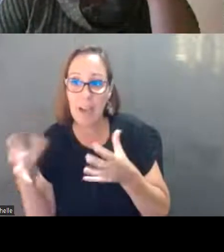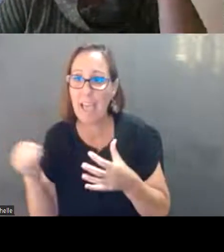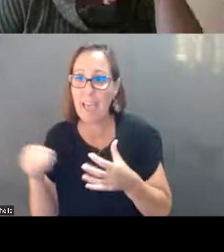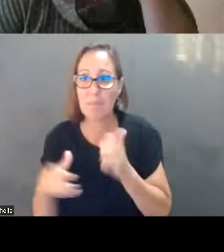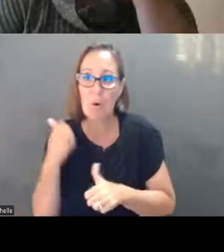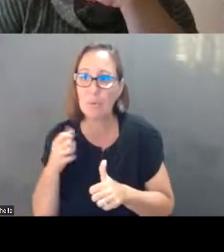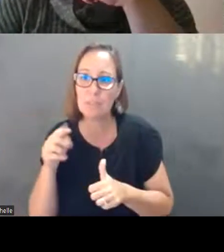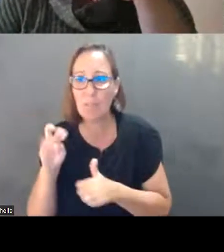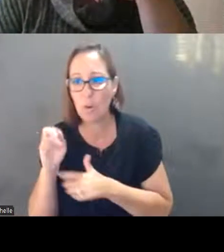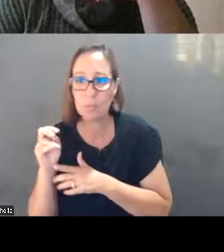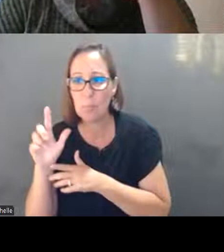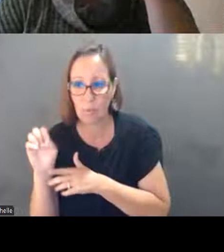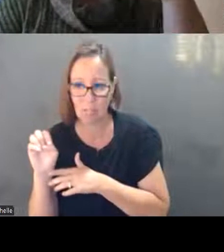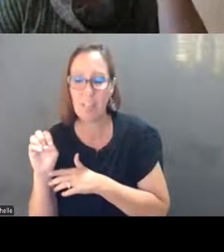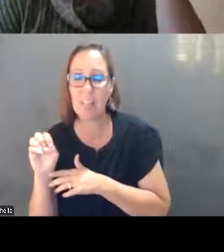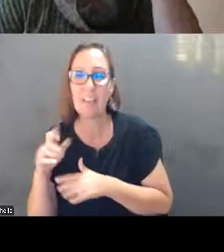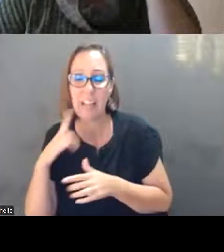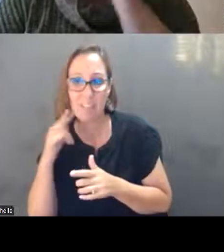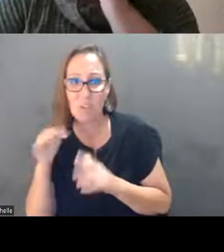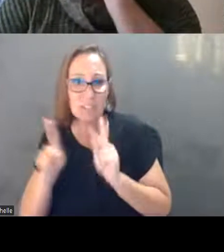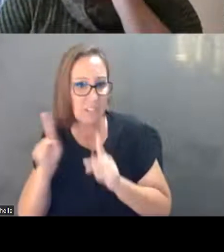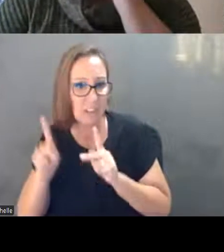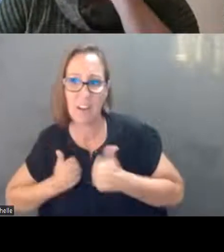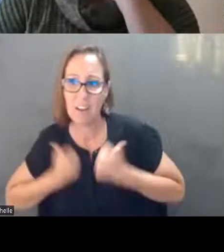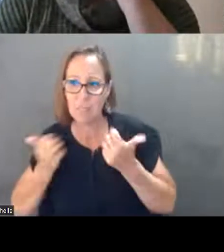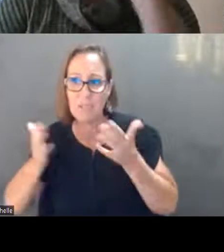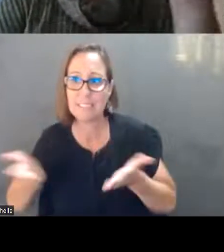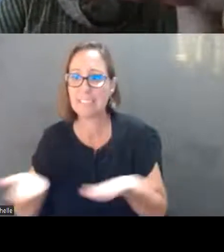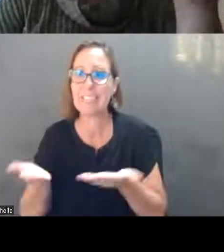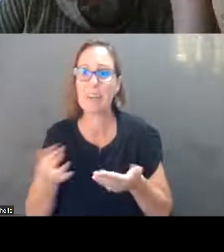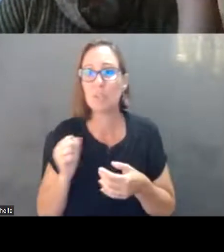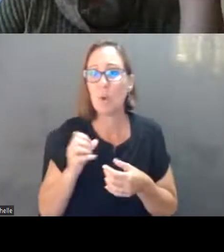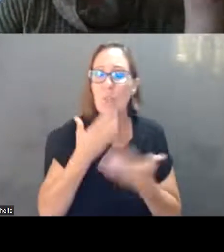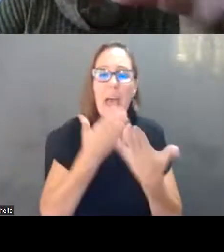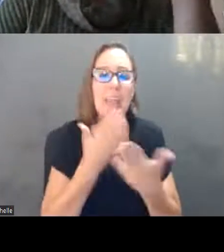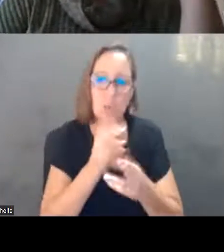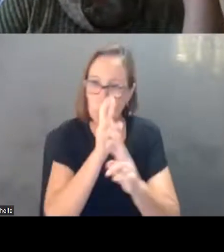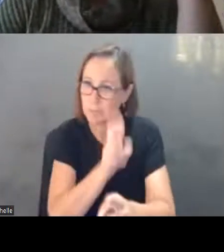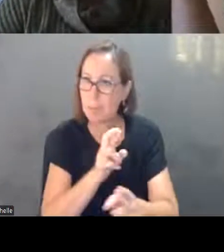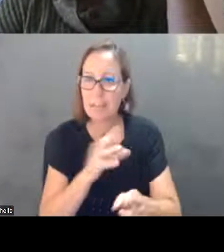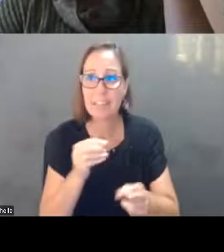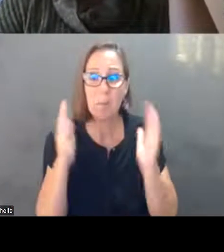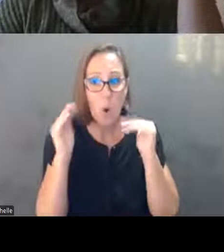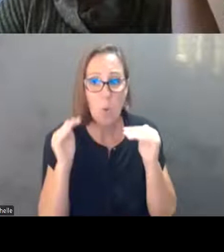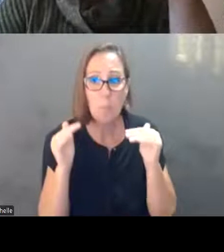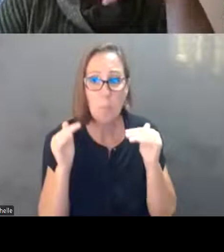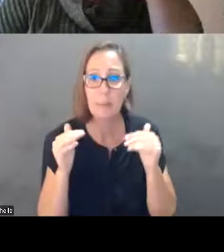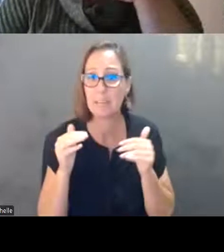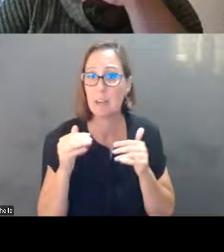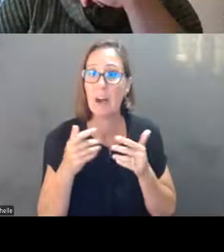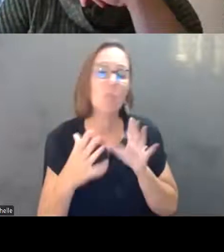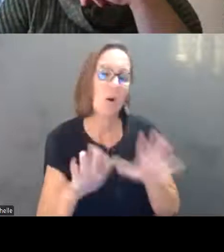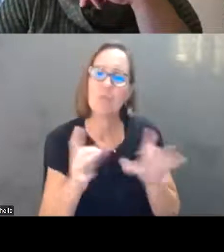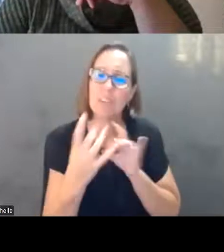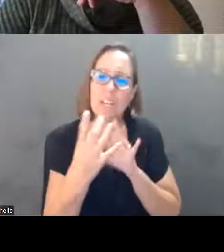of funding opportunities, and hope that we can, again, if there is feedback, to please reach out